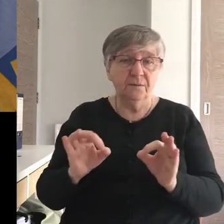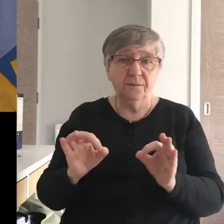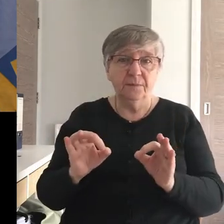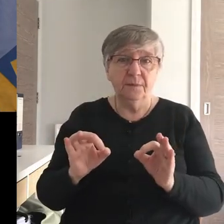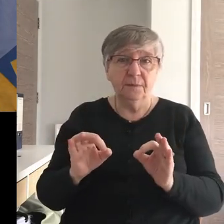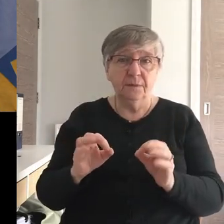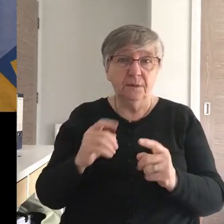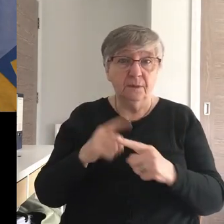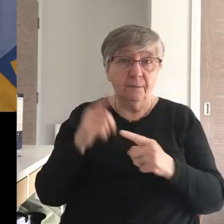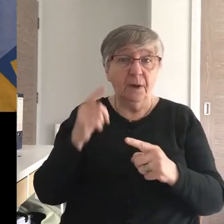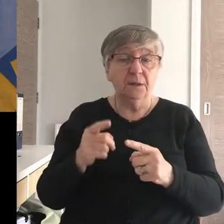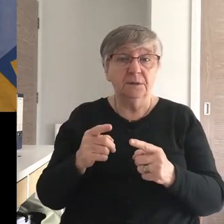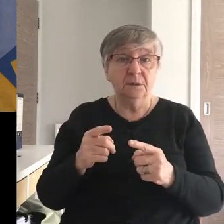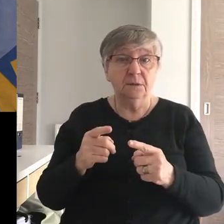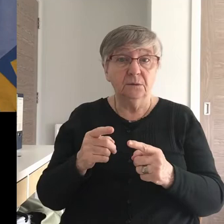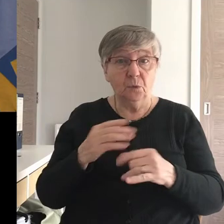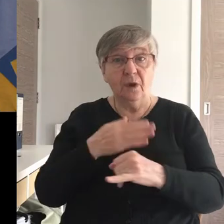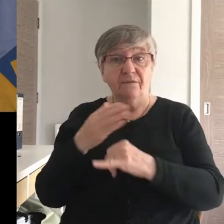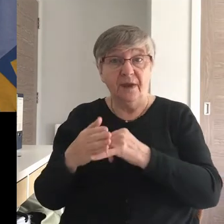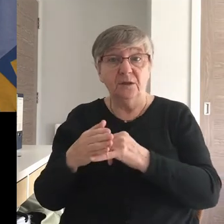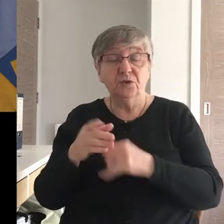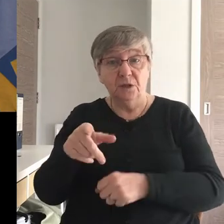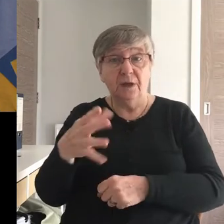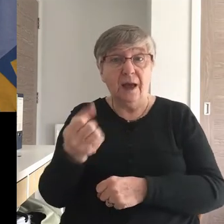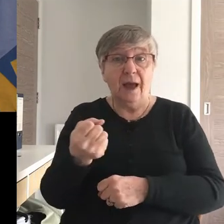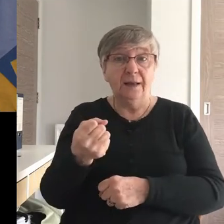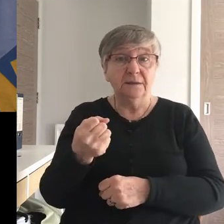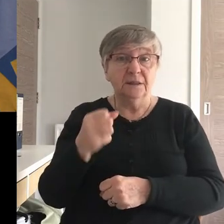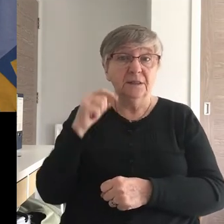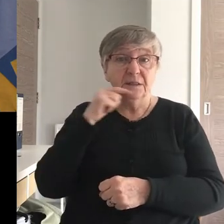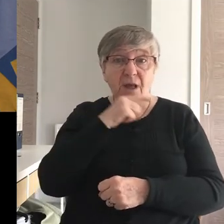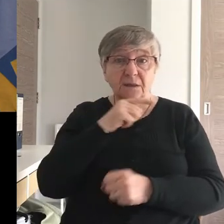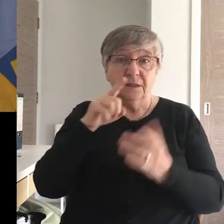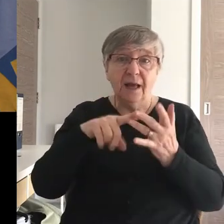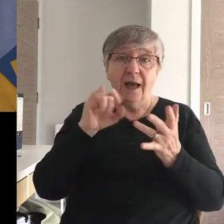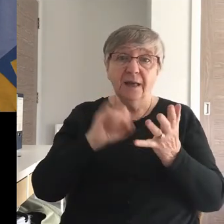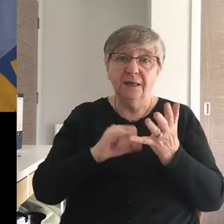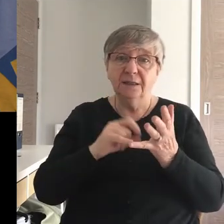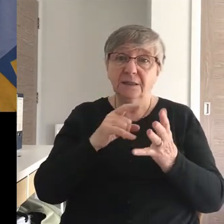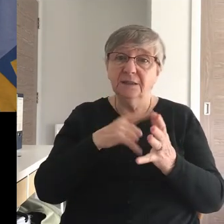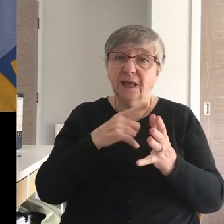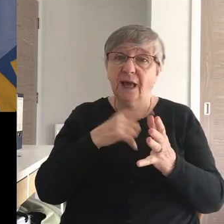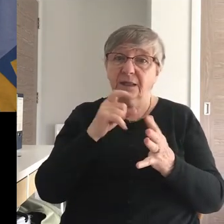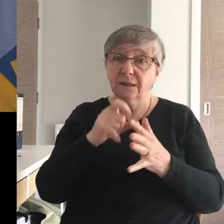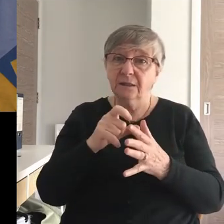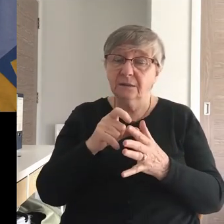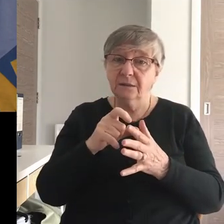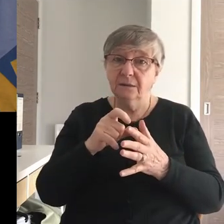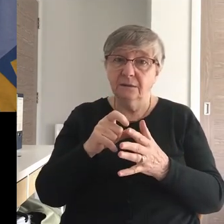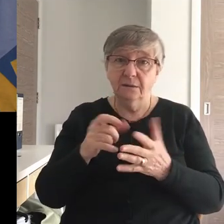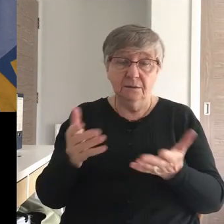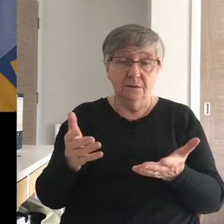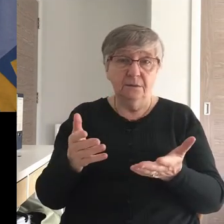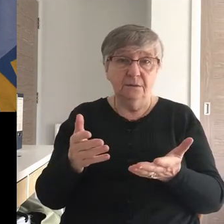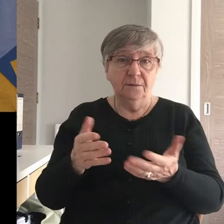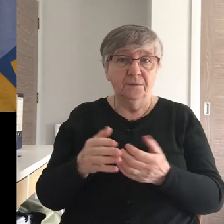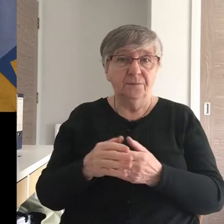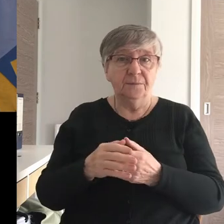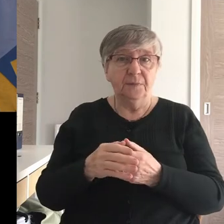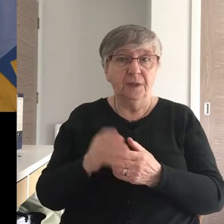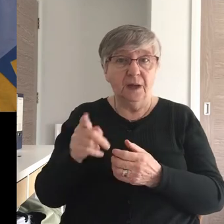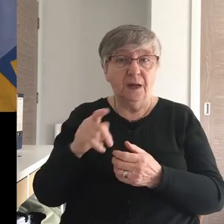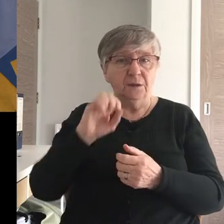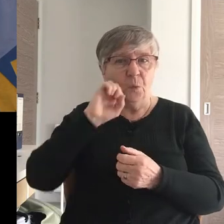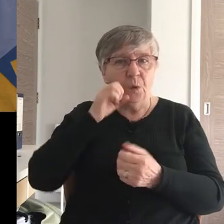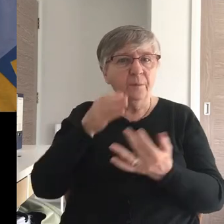But they eventually did have a child, Isaac, born out of time, as it were. And it